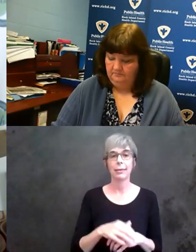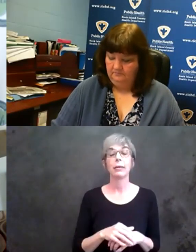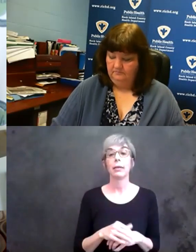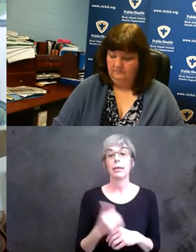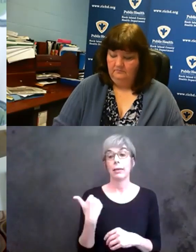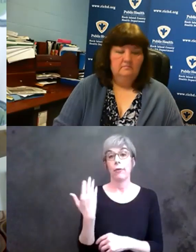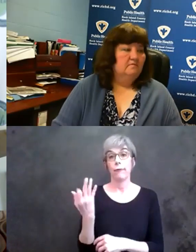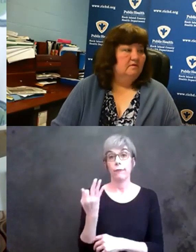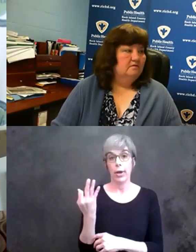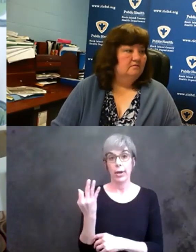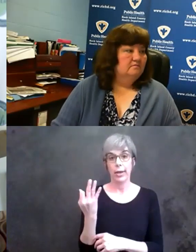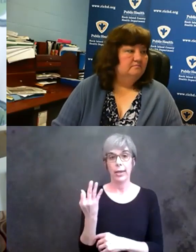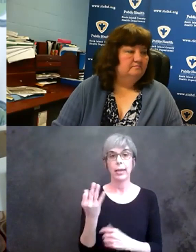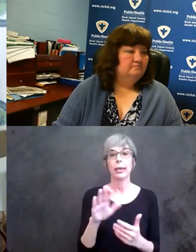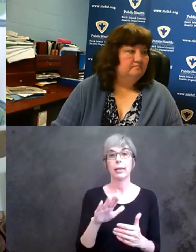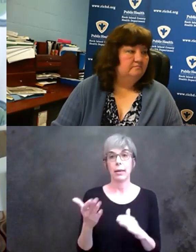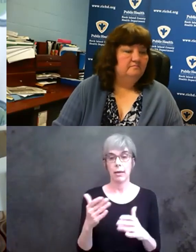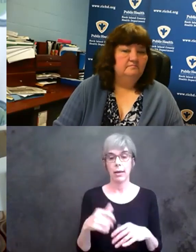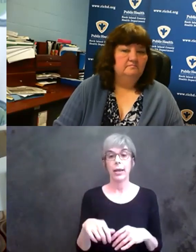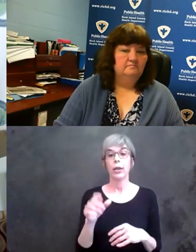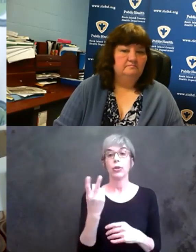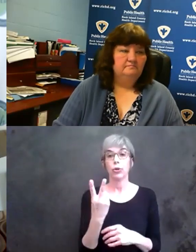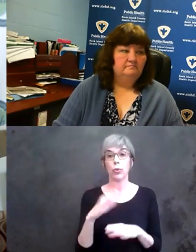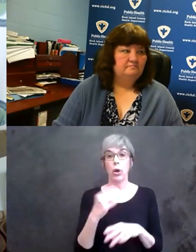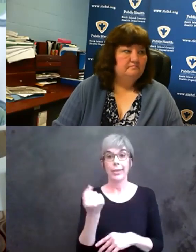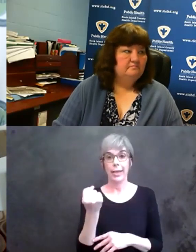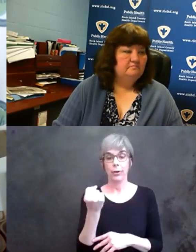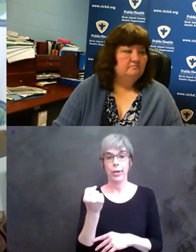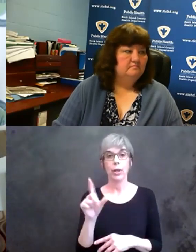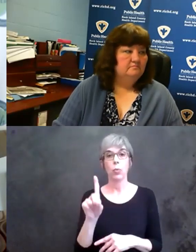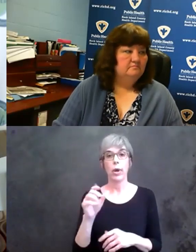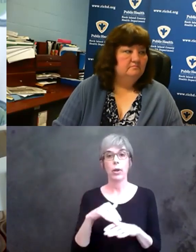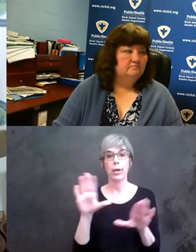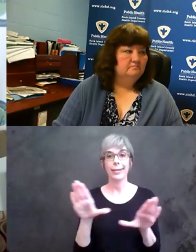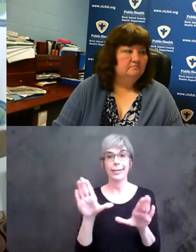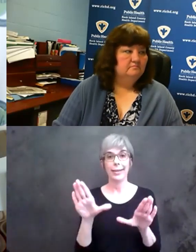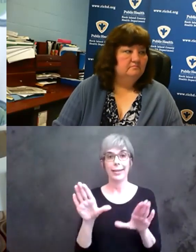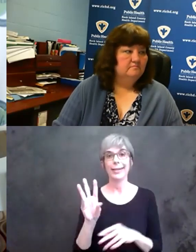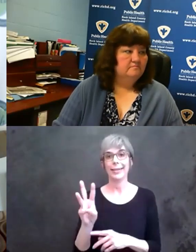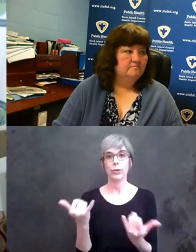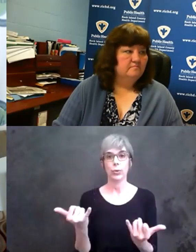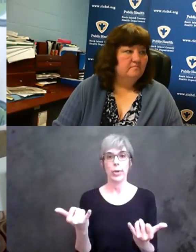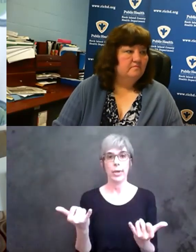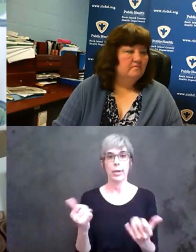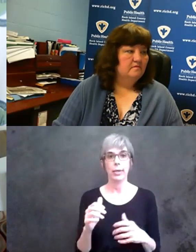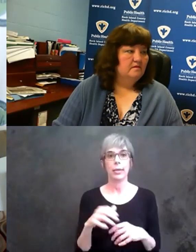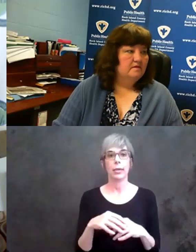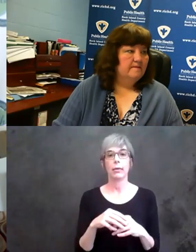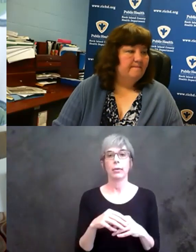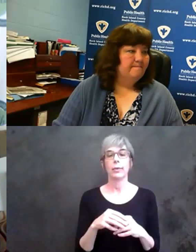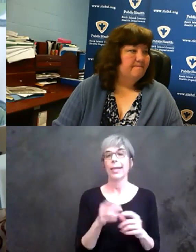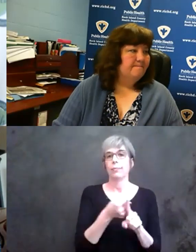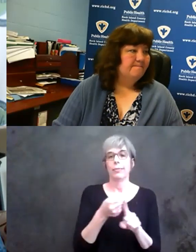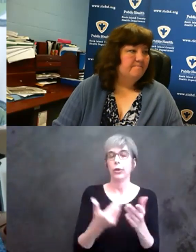Friday, 3 on Saturday, 1 on Sunday, and 6 today. The number of deaths